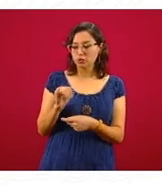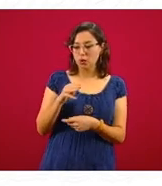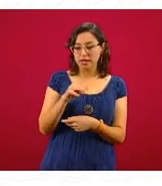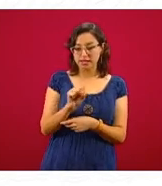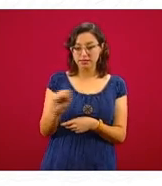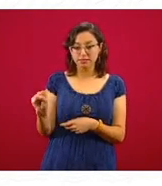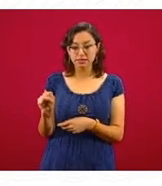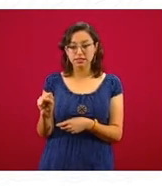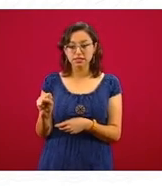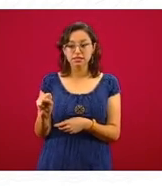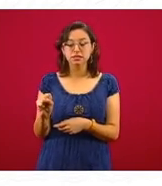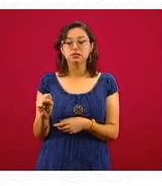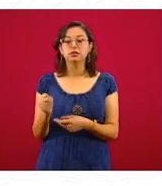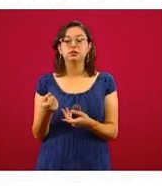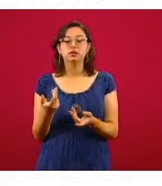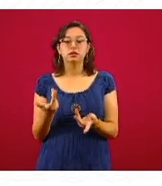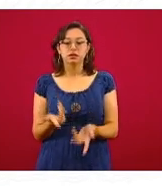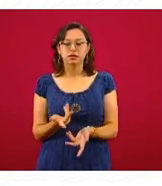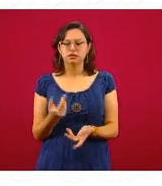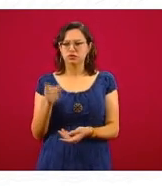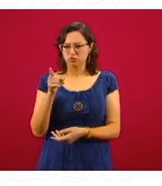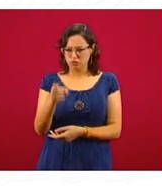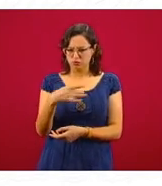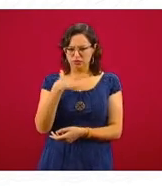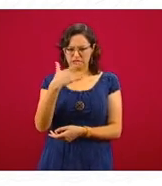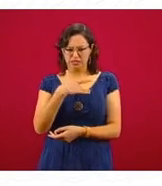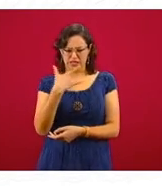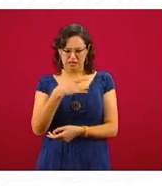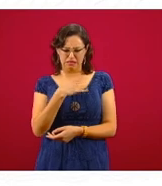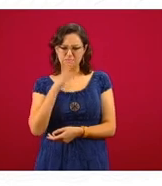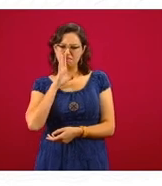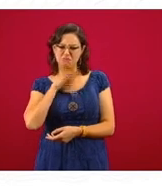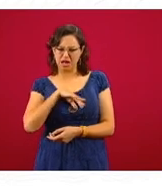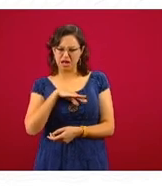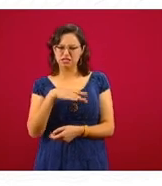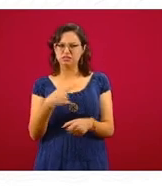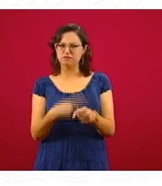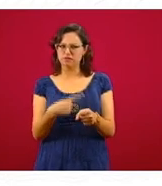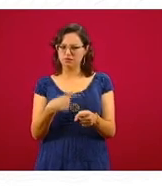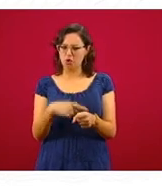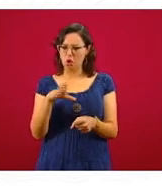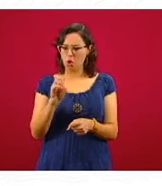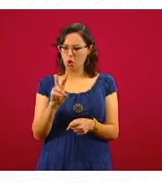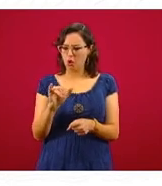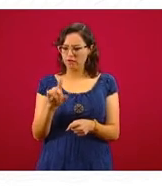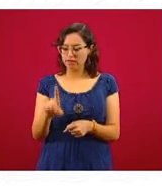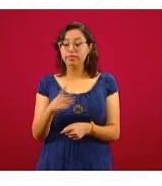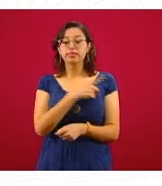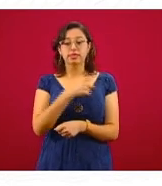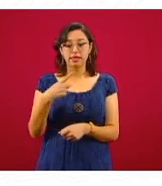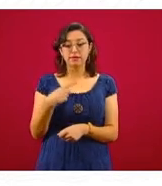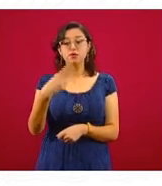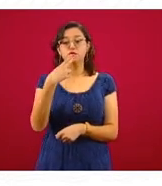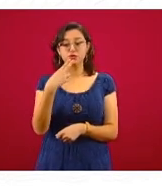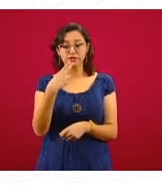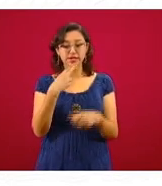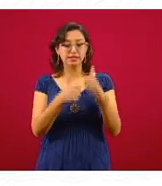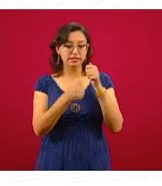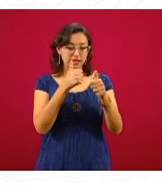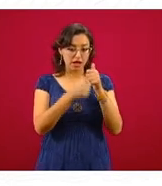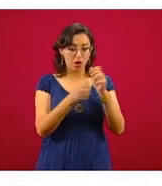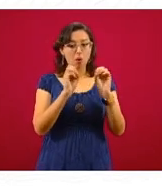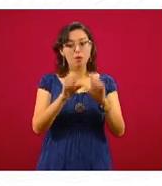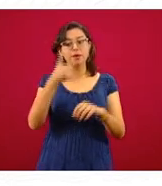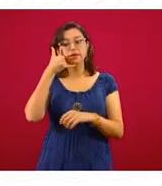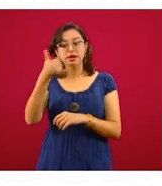mejor que se puede hacer The si best se thing that tiene you can do if síntomas you de have COVID 19 COVID-19 symptoms es is to utilizar use este our sistema system o hablar or to call directamente a directly